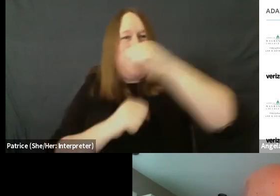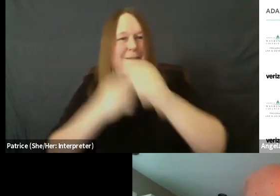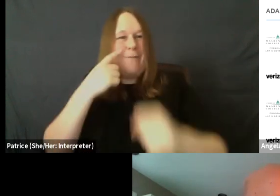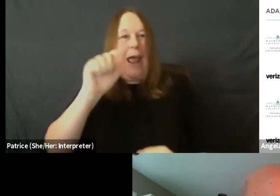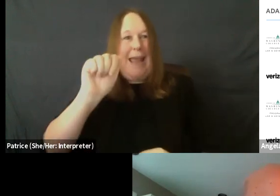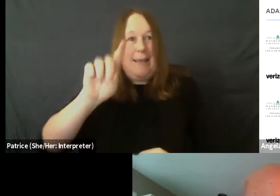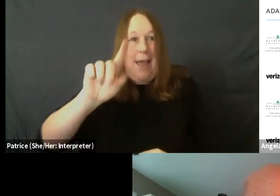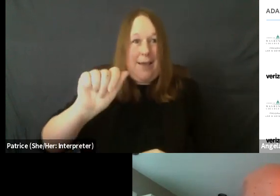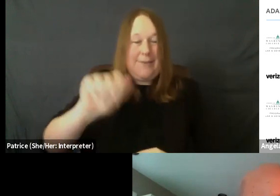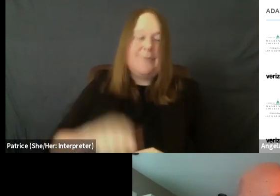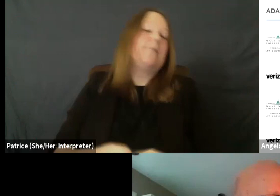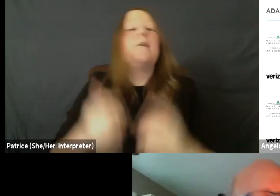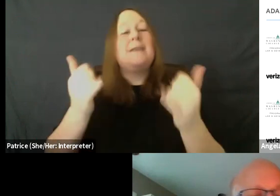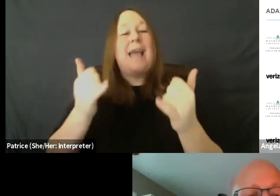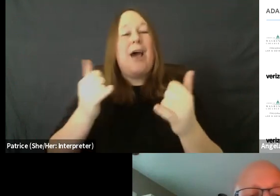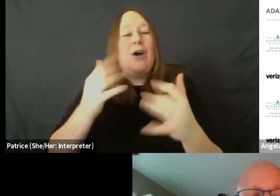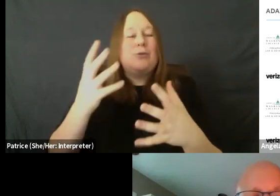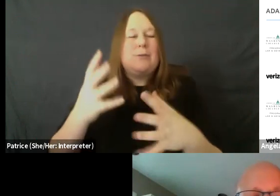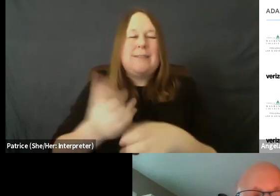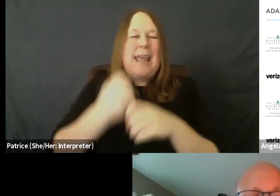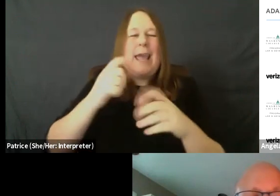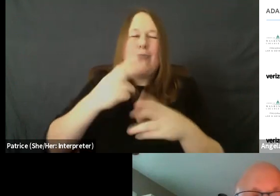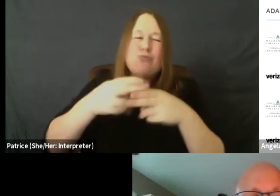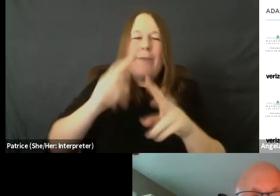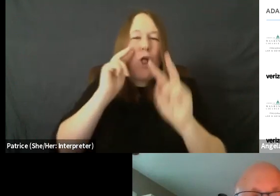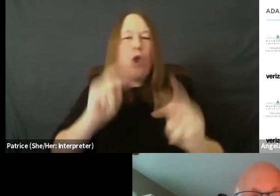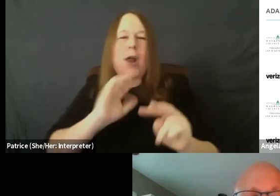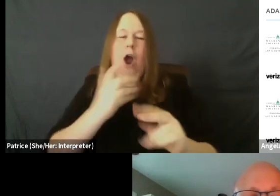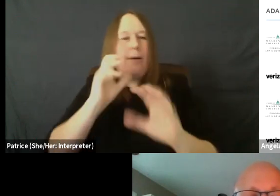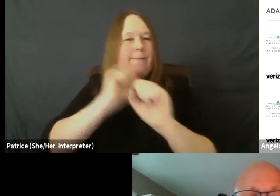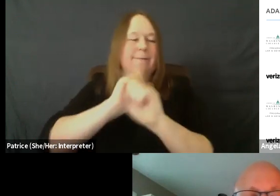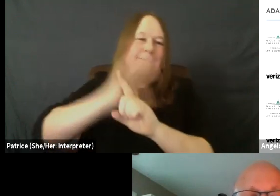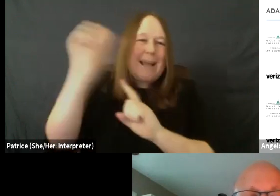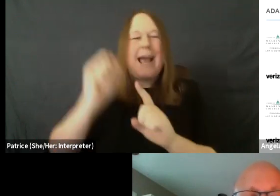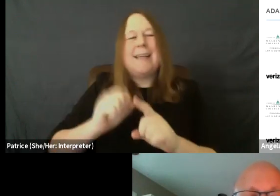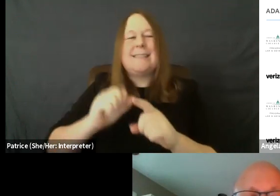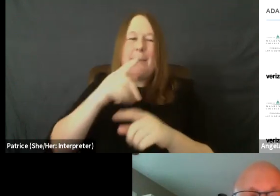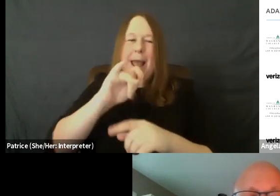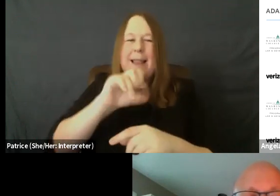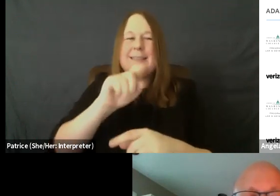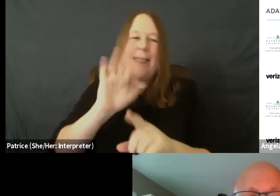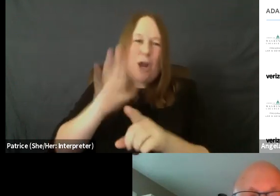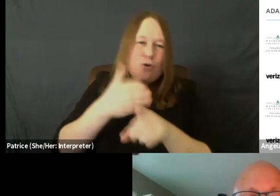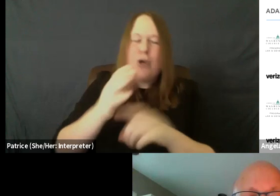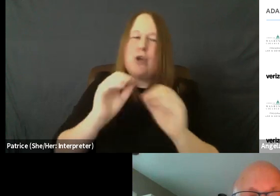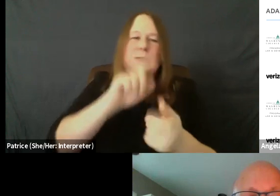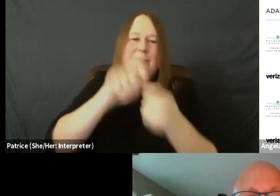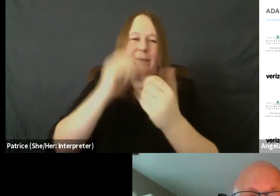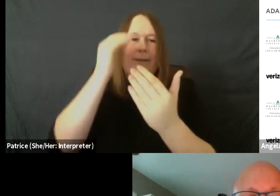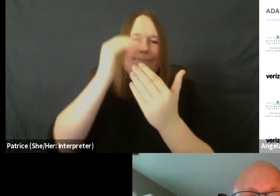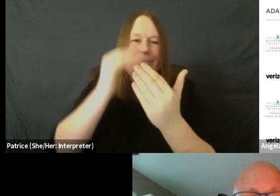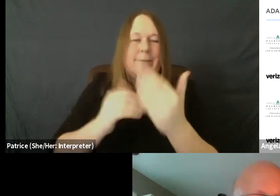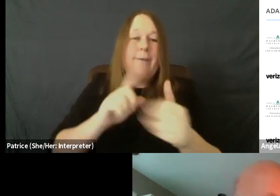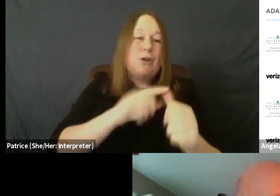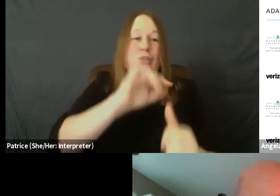ADA. Now, to take a very brief look at our fantastic panelists' careers, in no particular order, we have